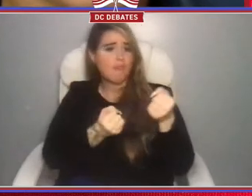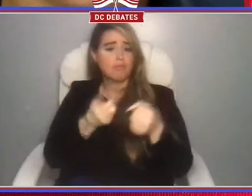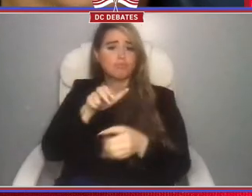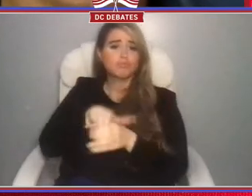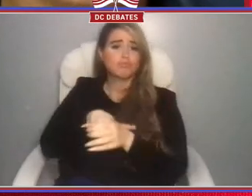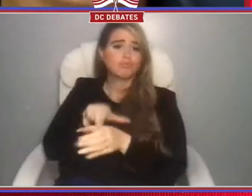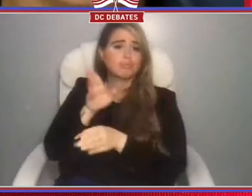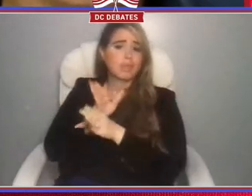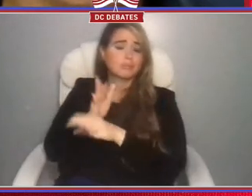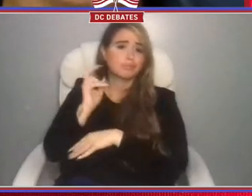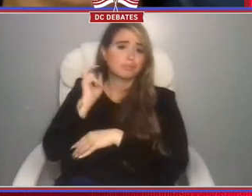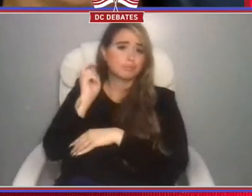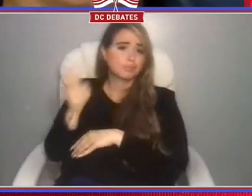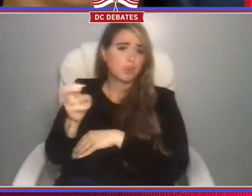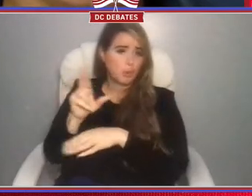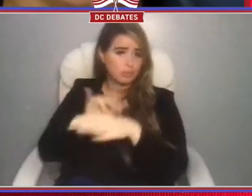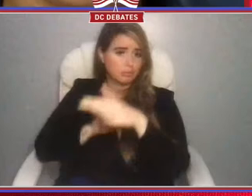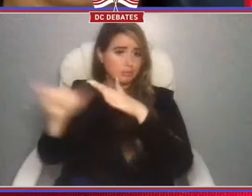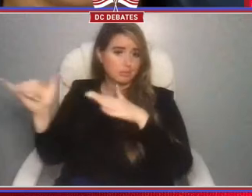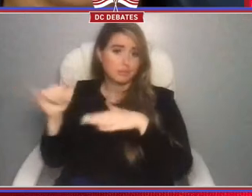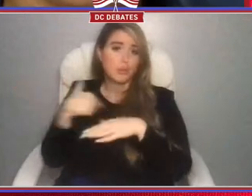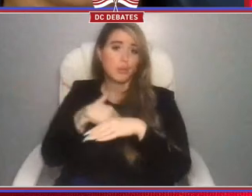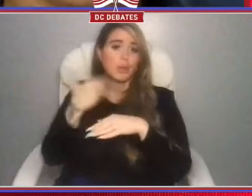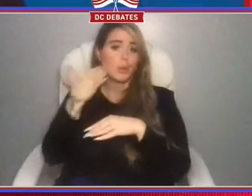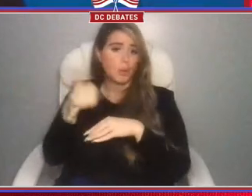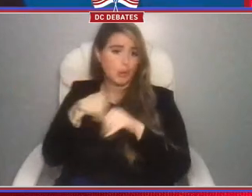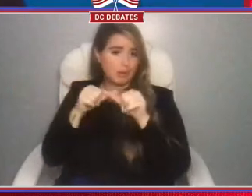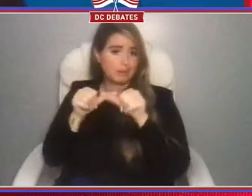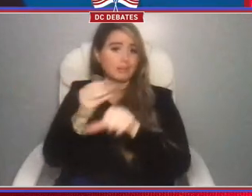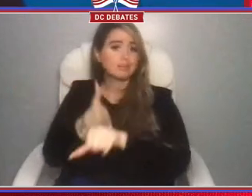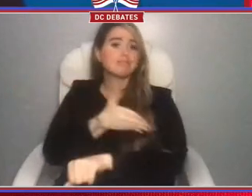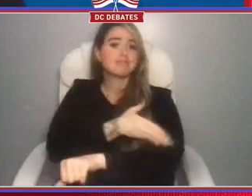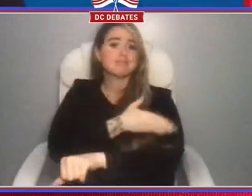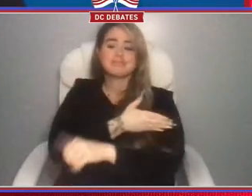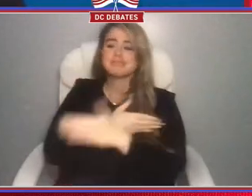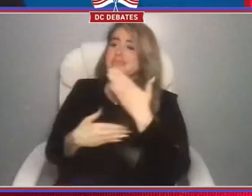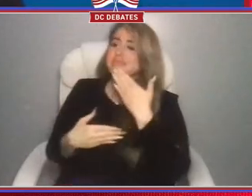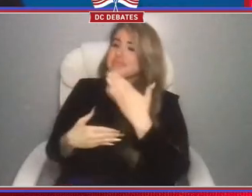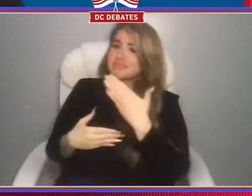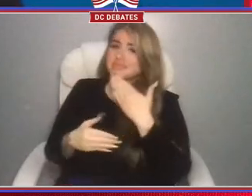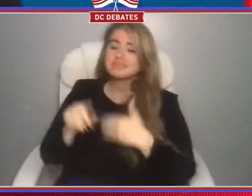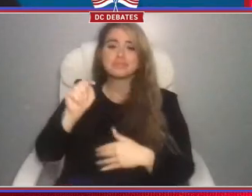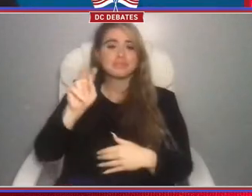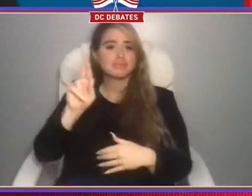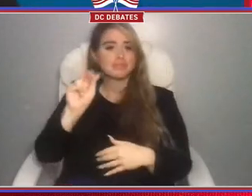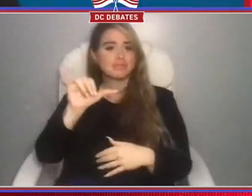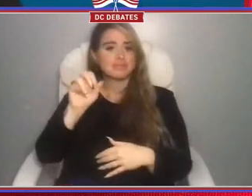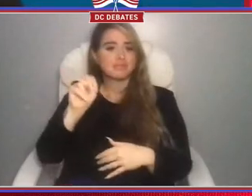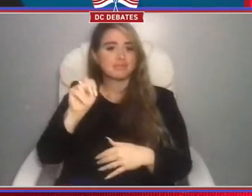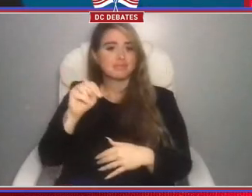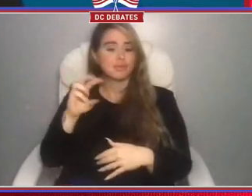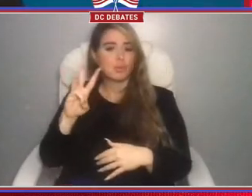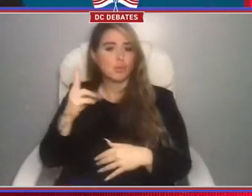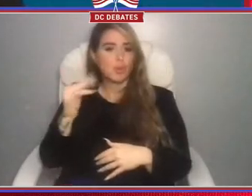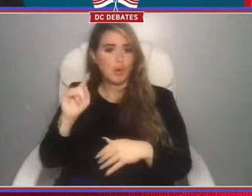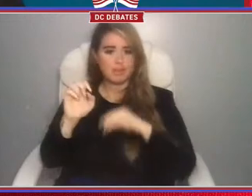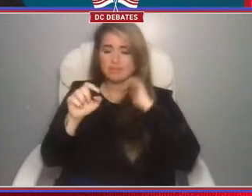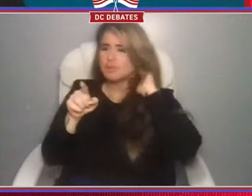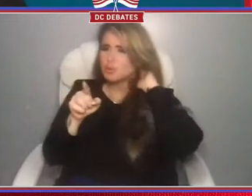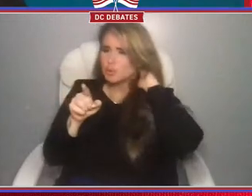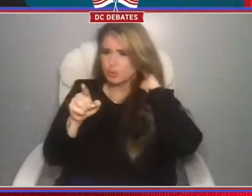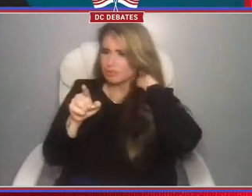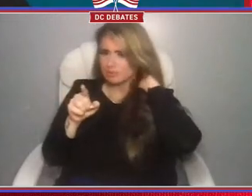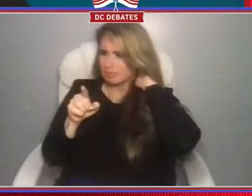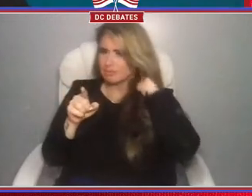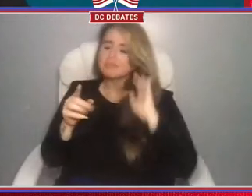can do a lot more. Thank you very much. Trayon White, you've proposed wiping out some of the tickets that drivers